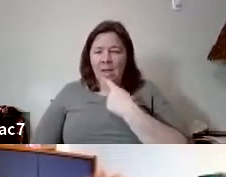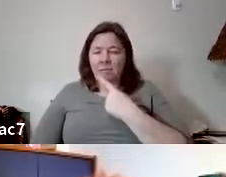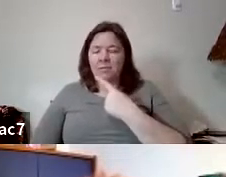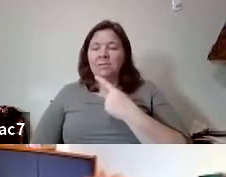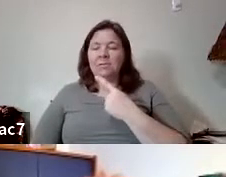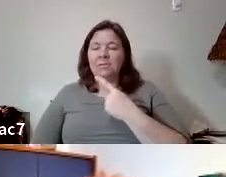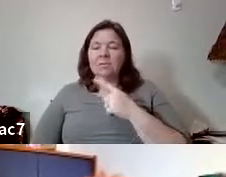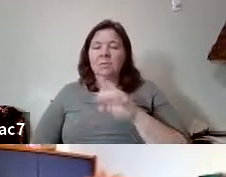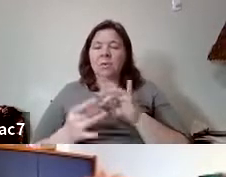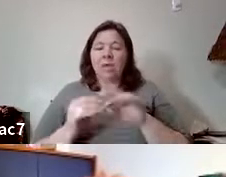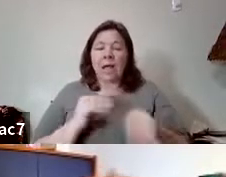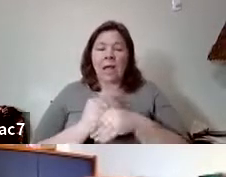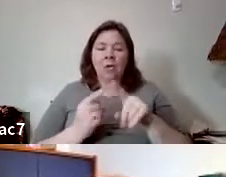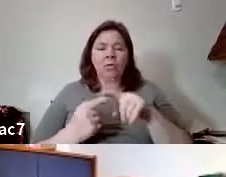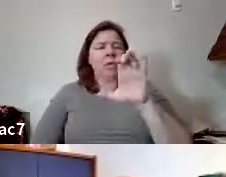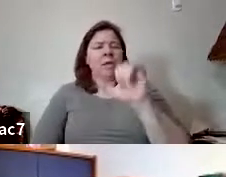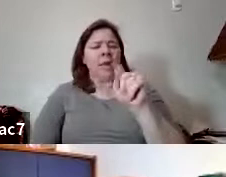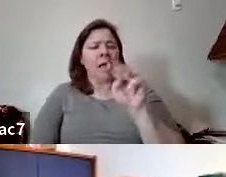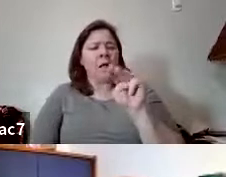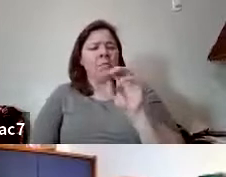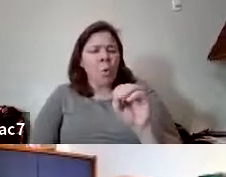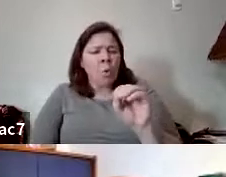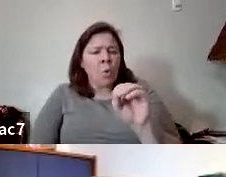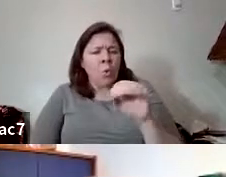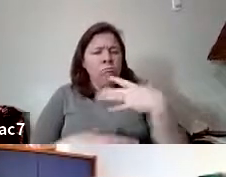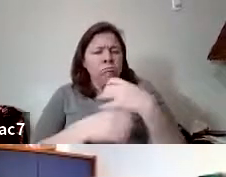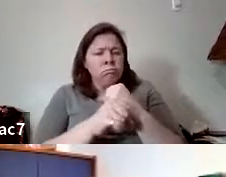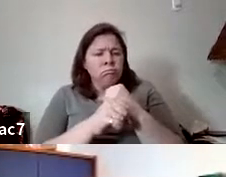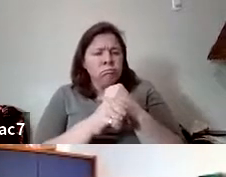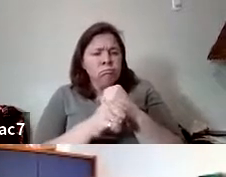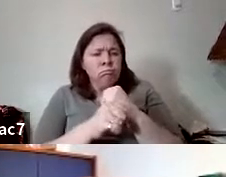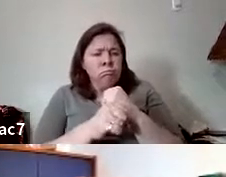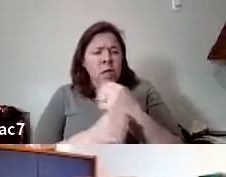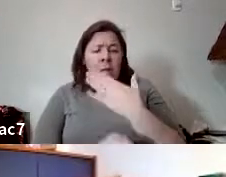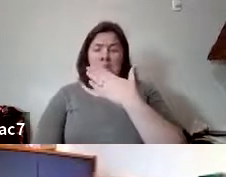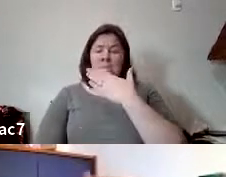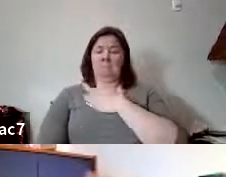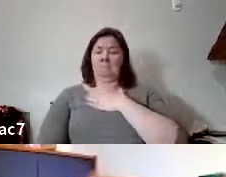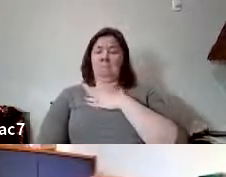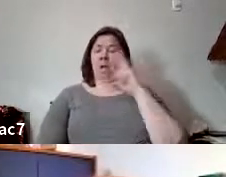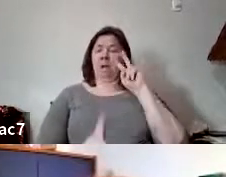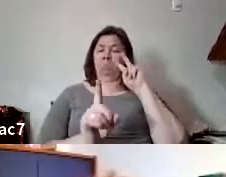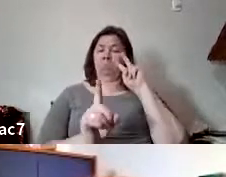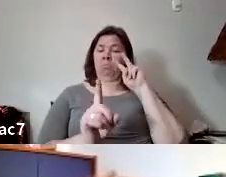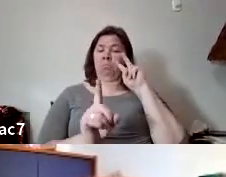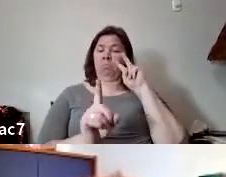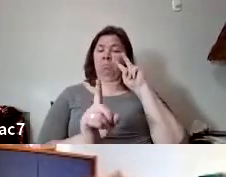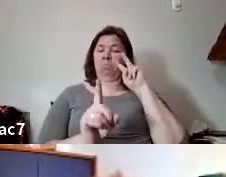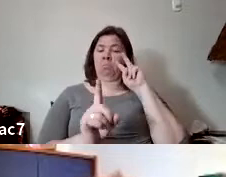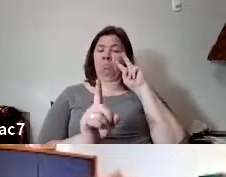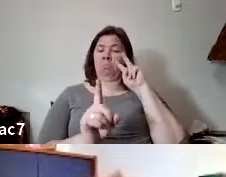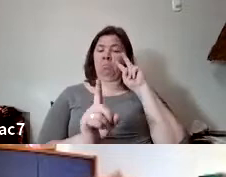to add to the CATMO. Yes. my version of CATMO. Are you ready?